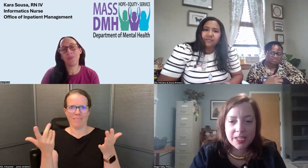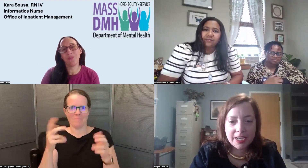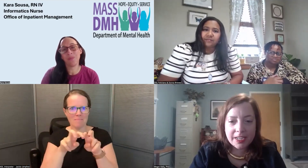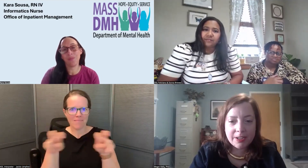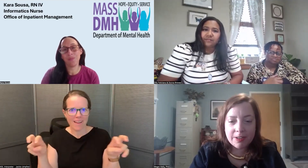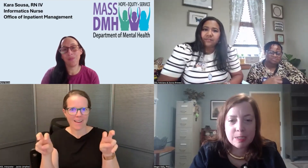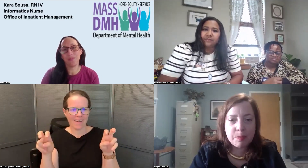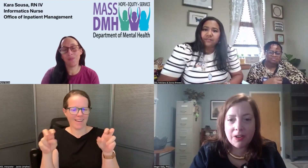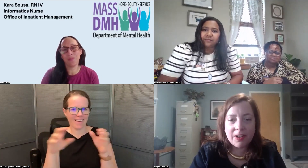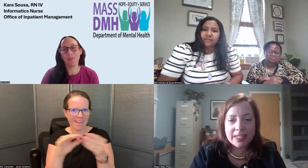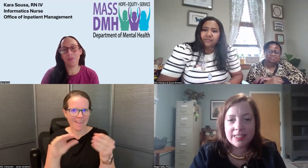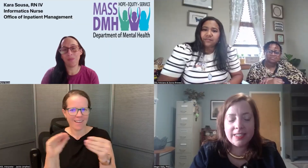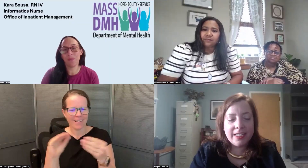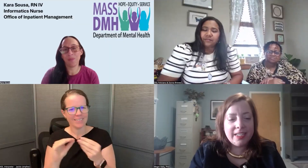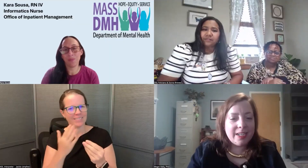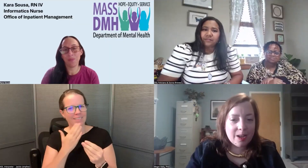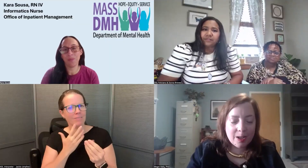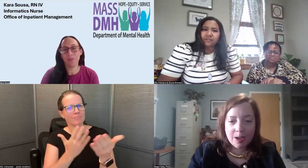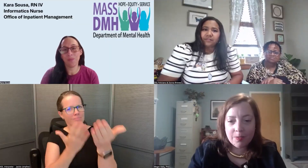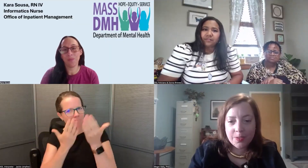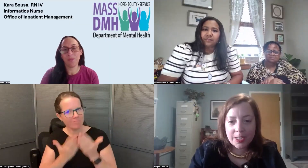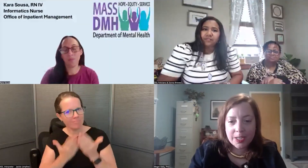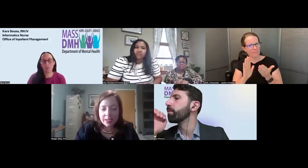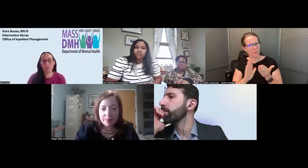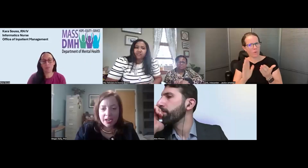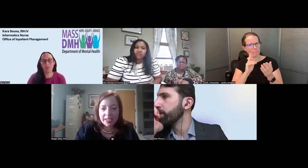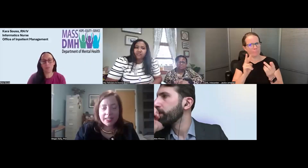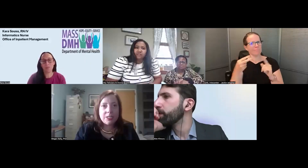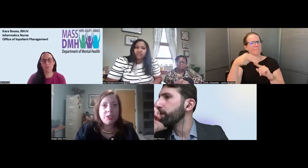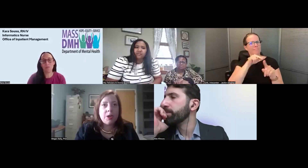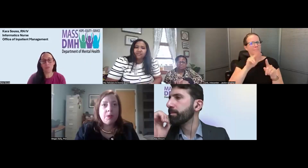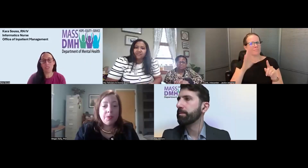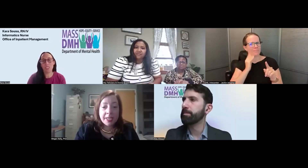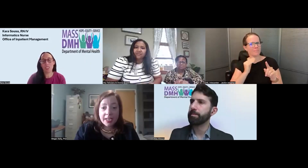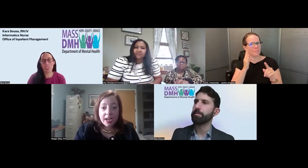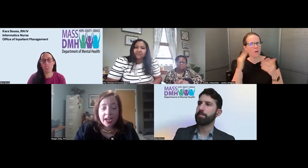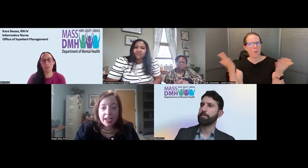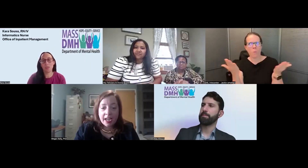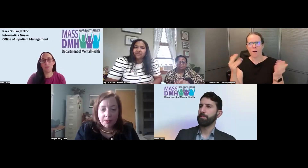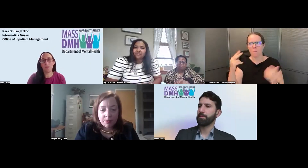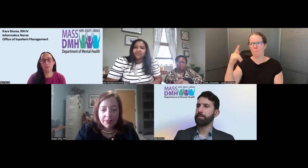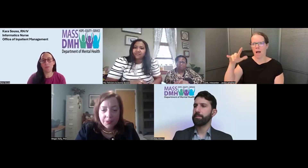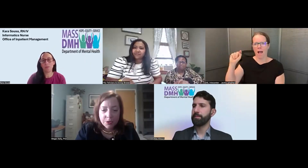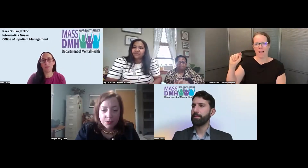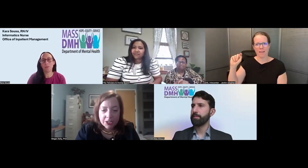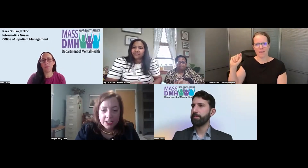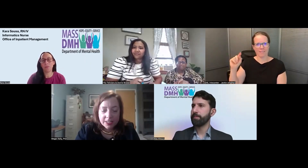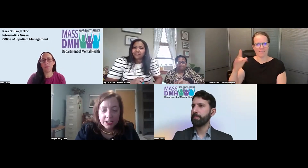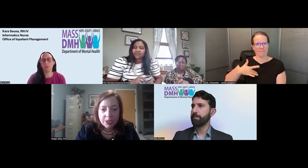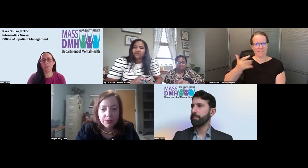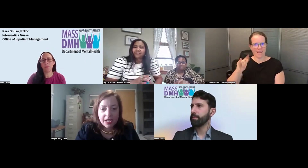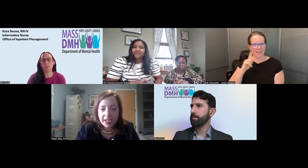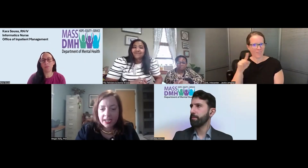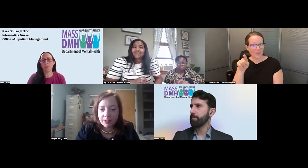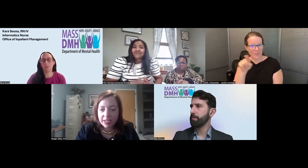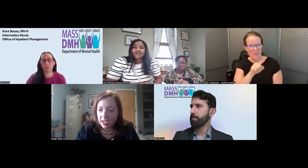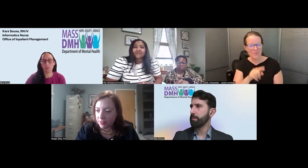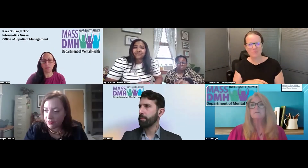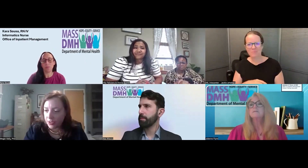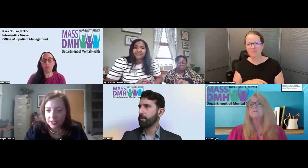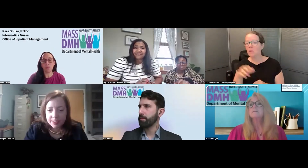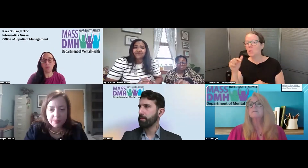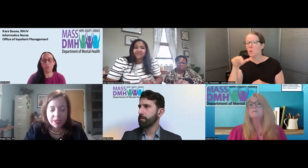for representing your experience of the pilot. So we have a few questions in the Q&A, and